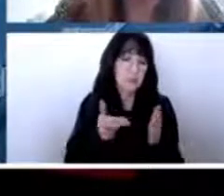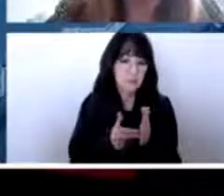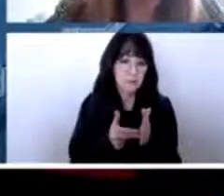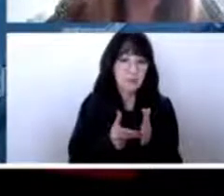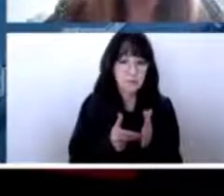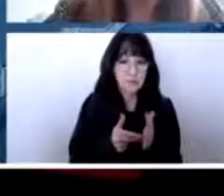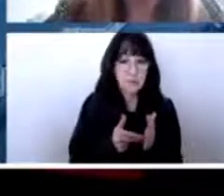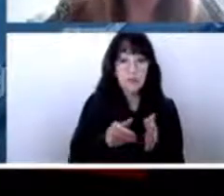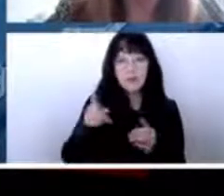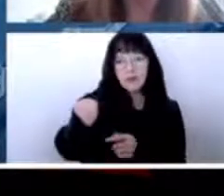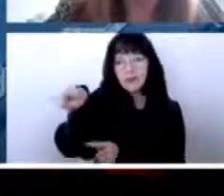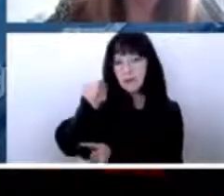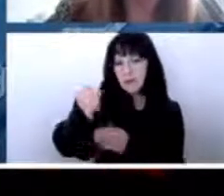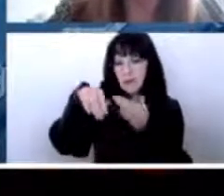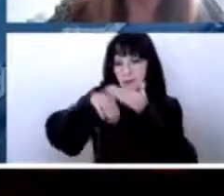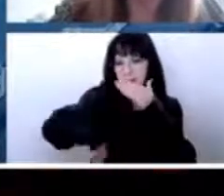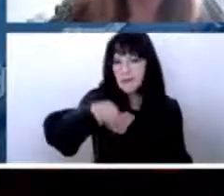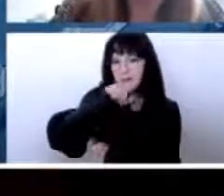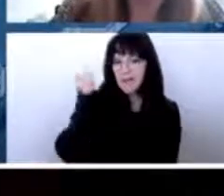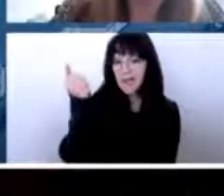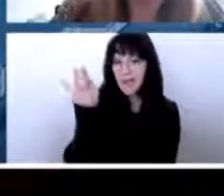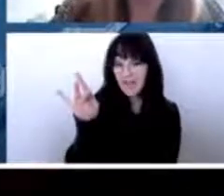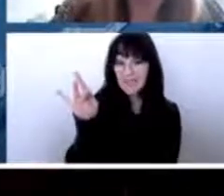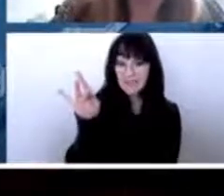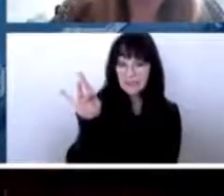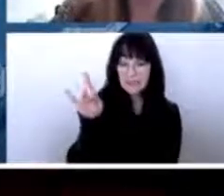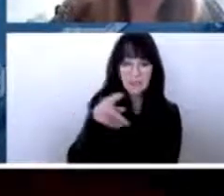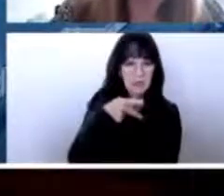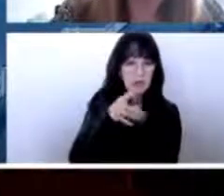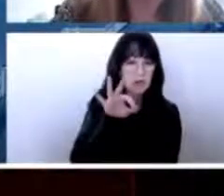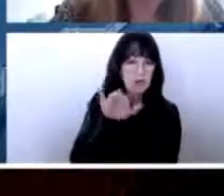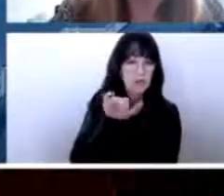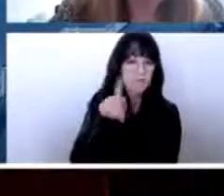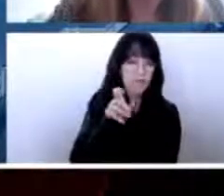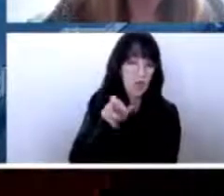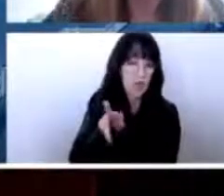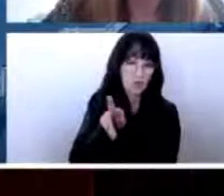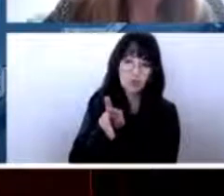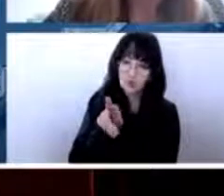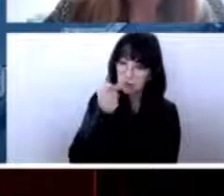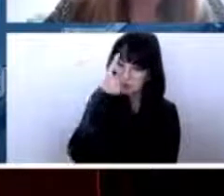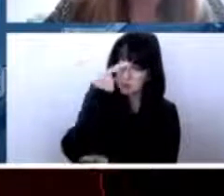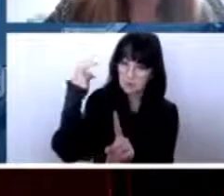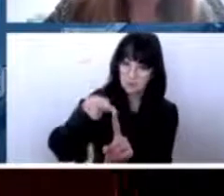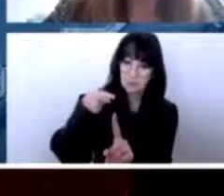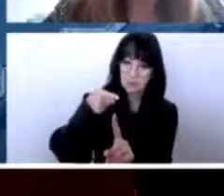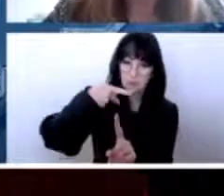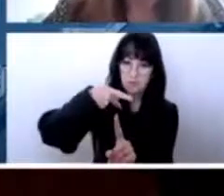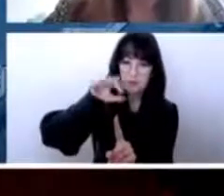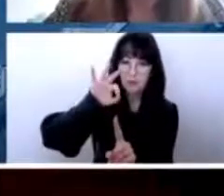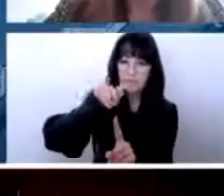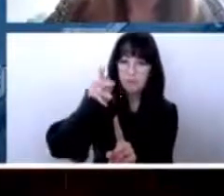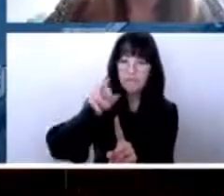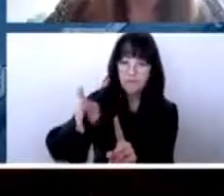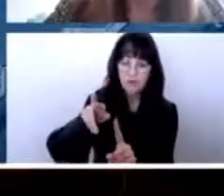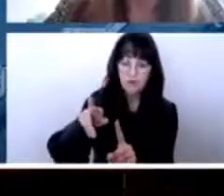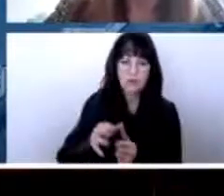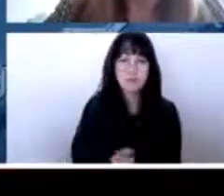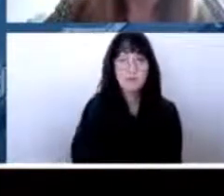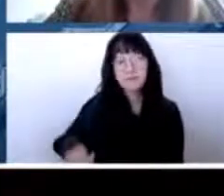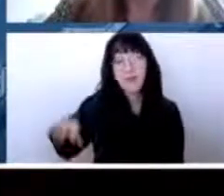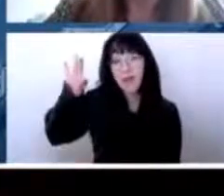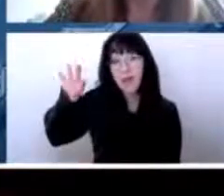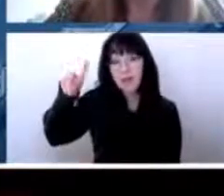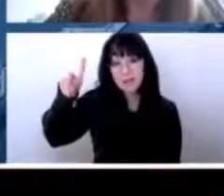get Pfizer, we're really only talking about the Pfizer vaccine at this point. The FDA reviewed some